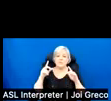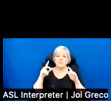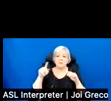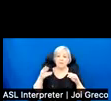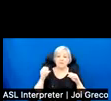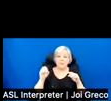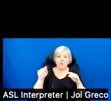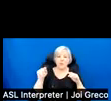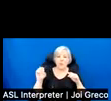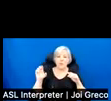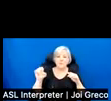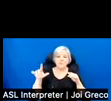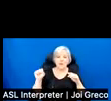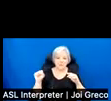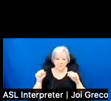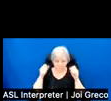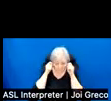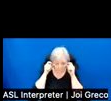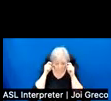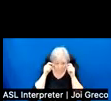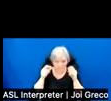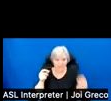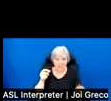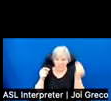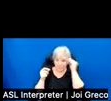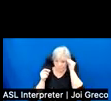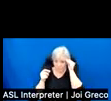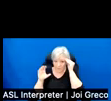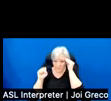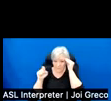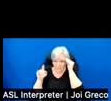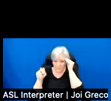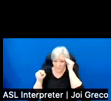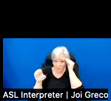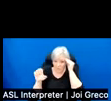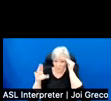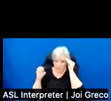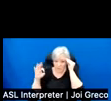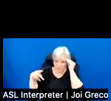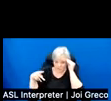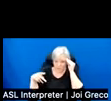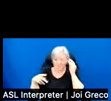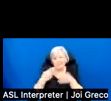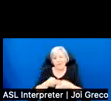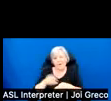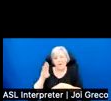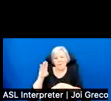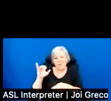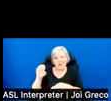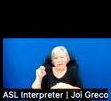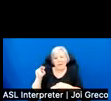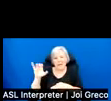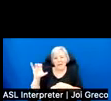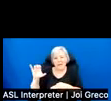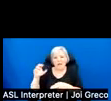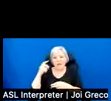3,000 microscopic photocells, and putting them on a silicon chip. So they often call this a bionic eye. So the